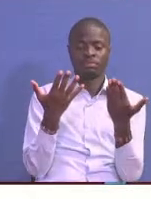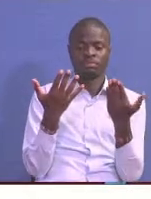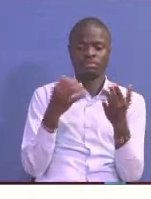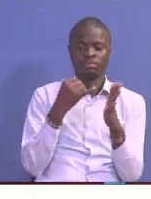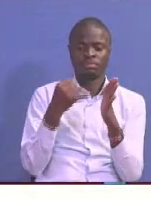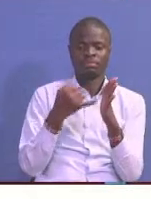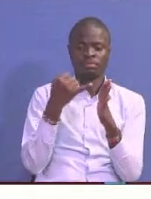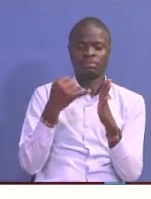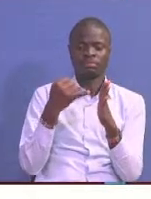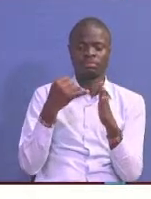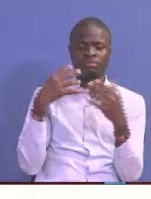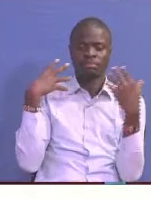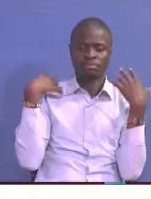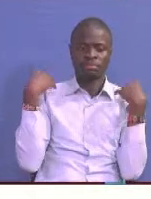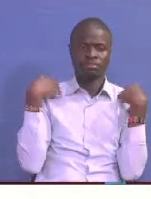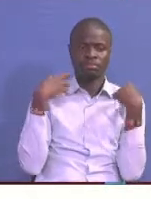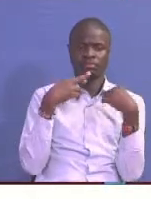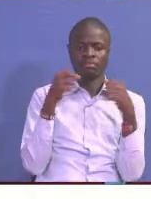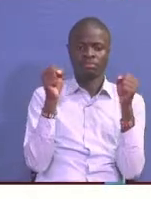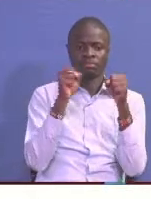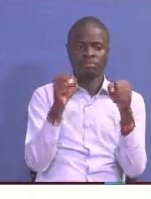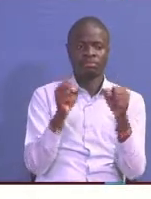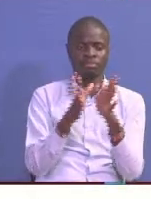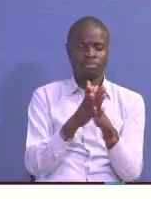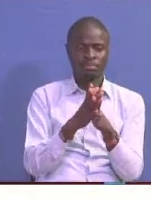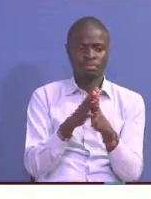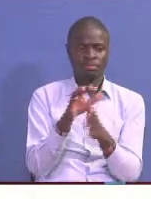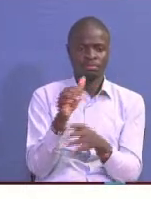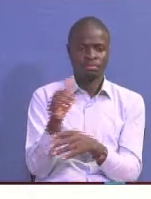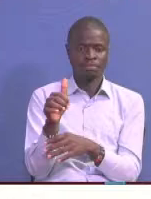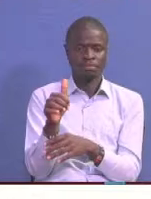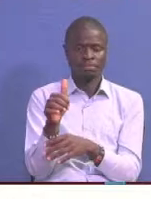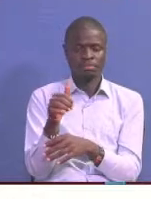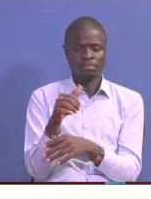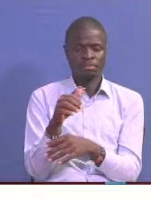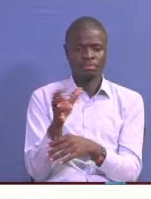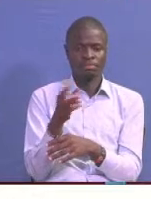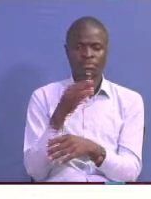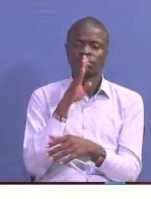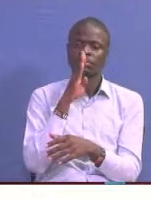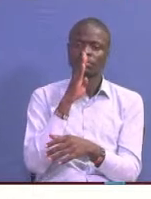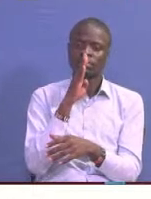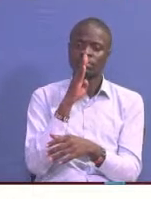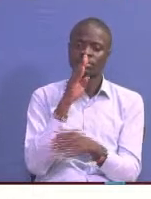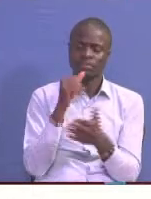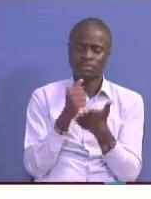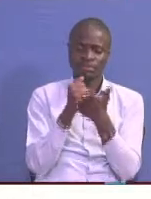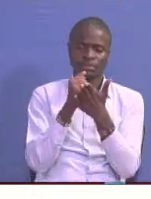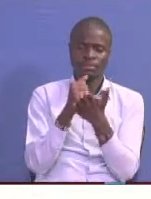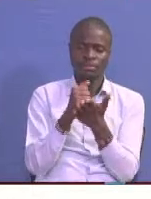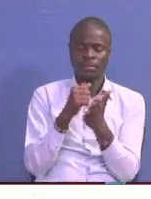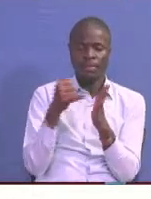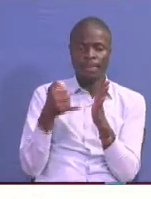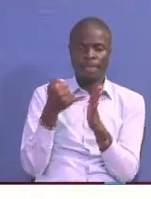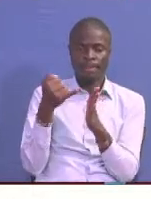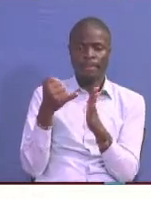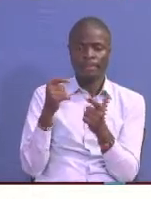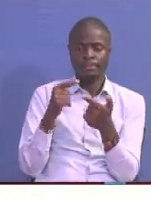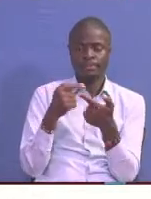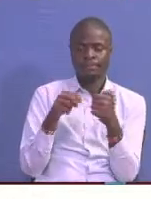industry practices are shaped, where we will help industry